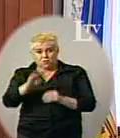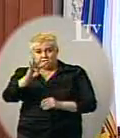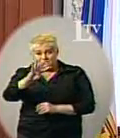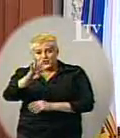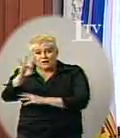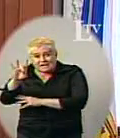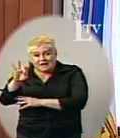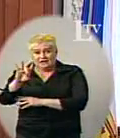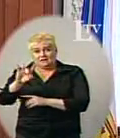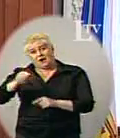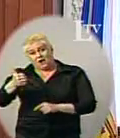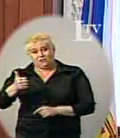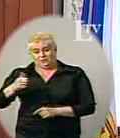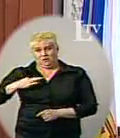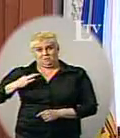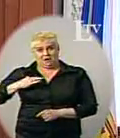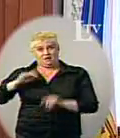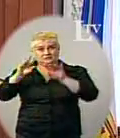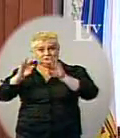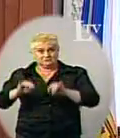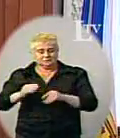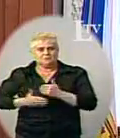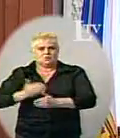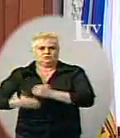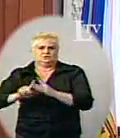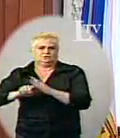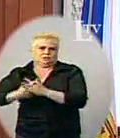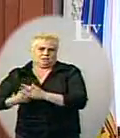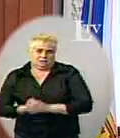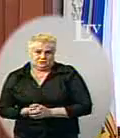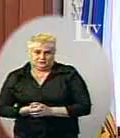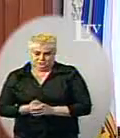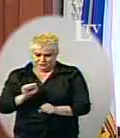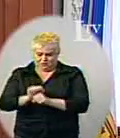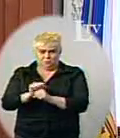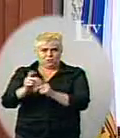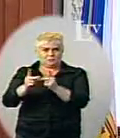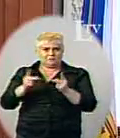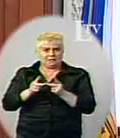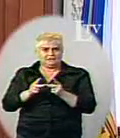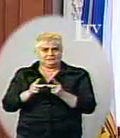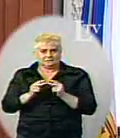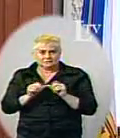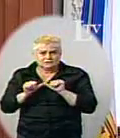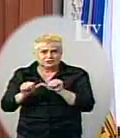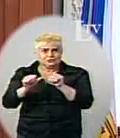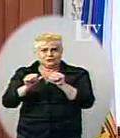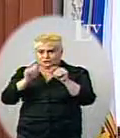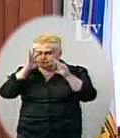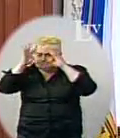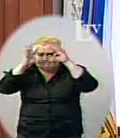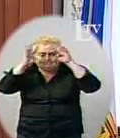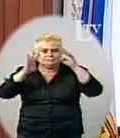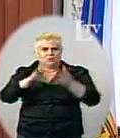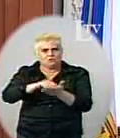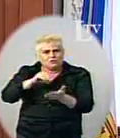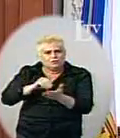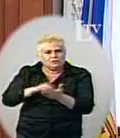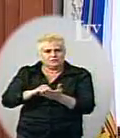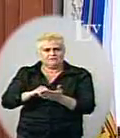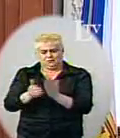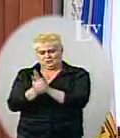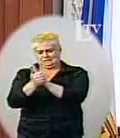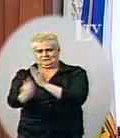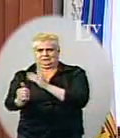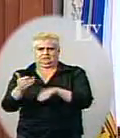now being processed. Workplace education initiatives will continue to help workers increase essential